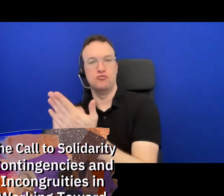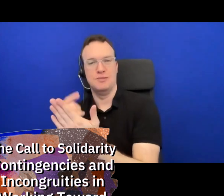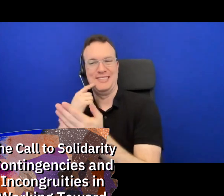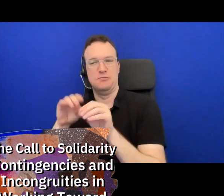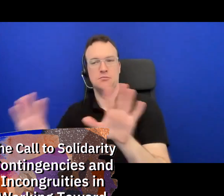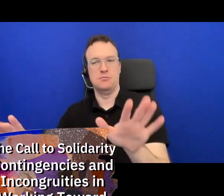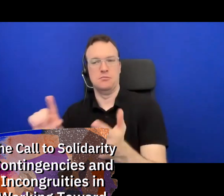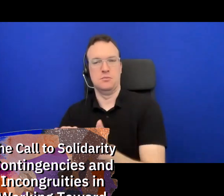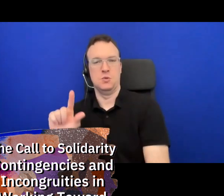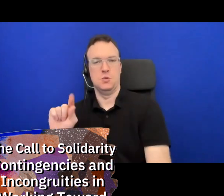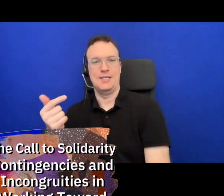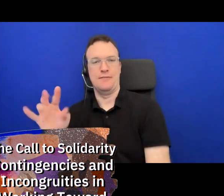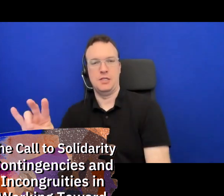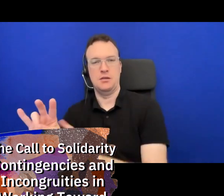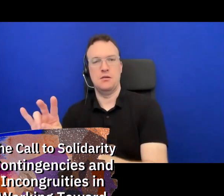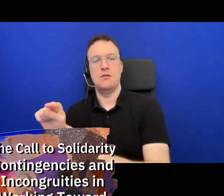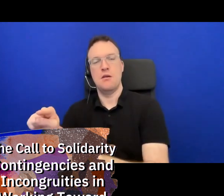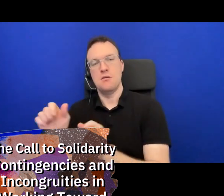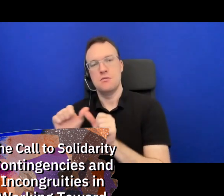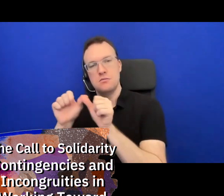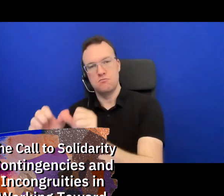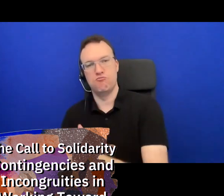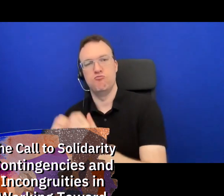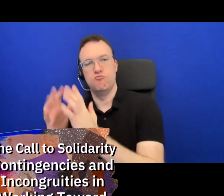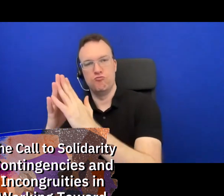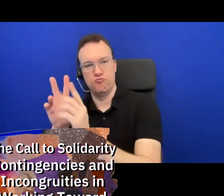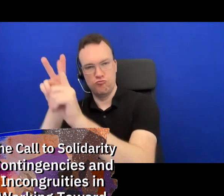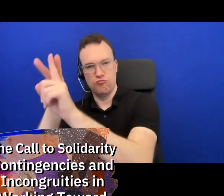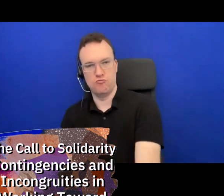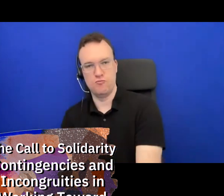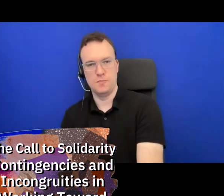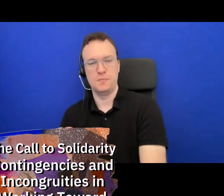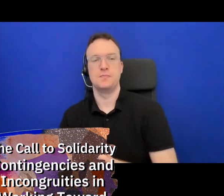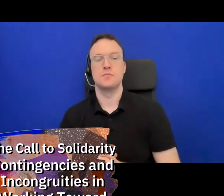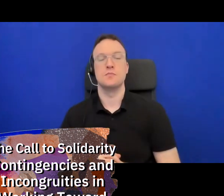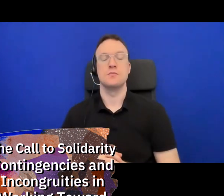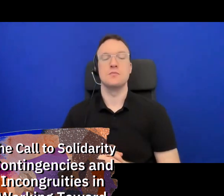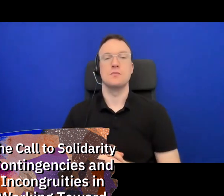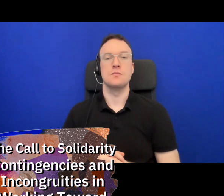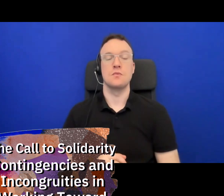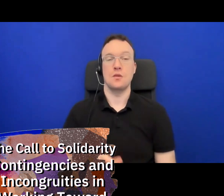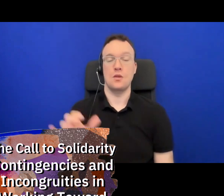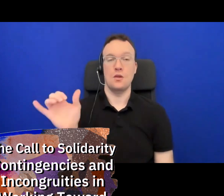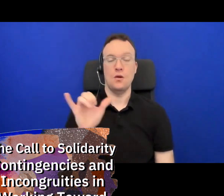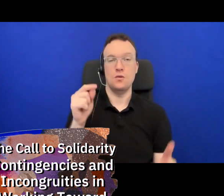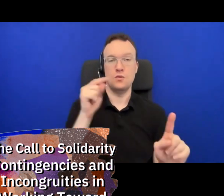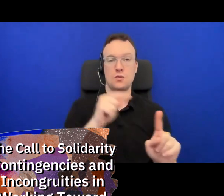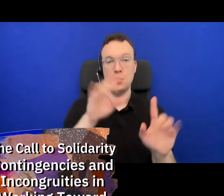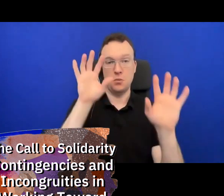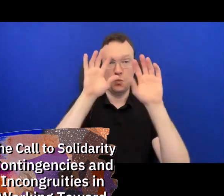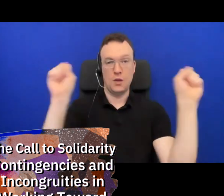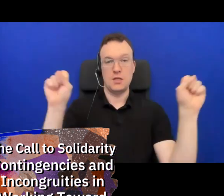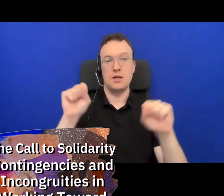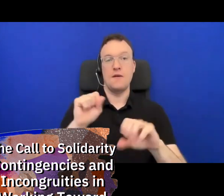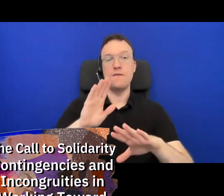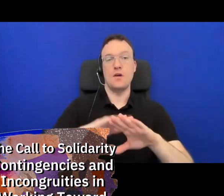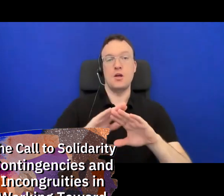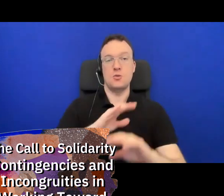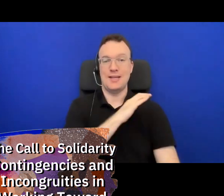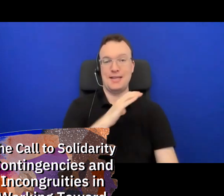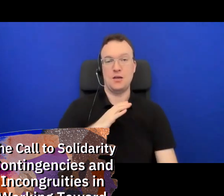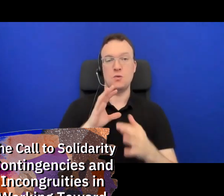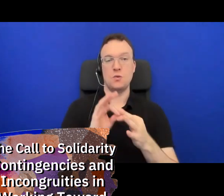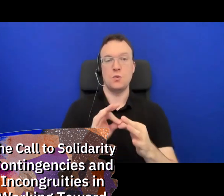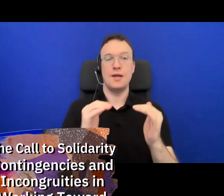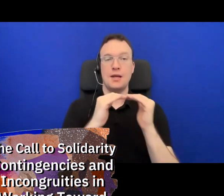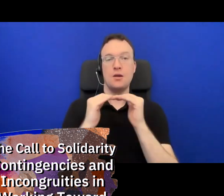and is consistently being implemented. We also have the President's Advisory Council on Equity,